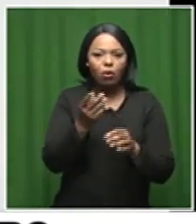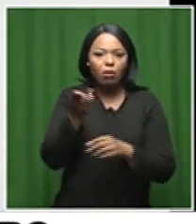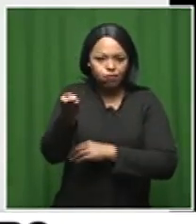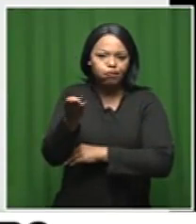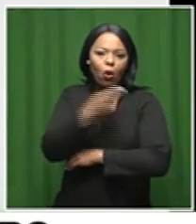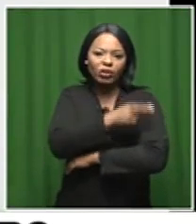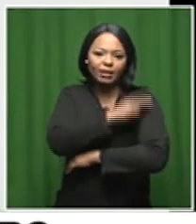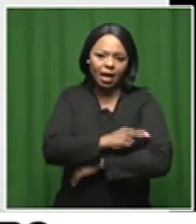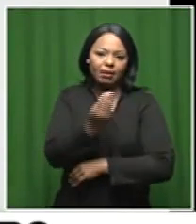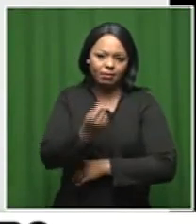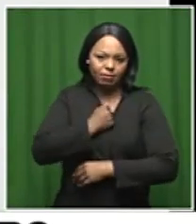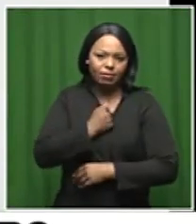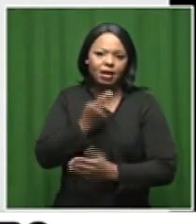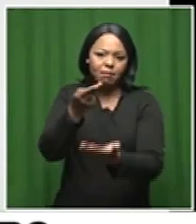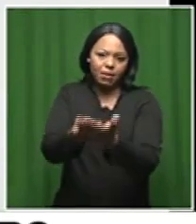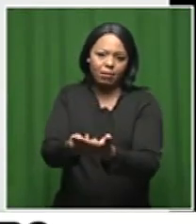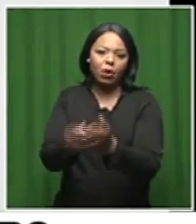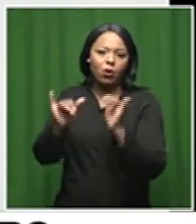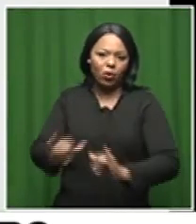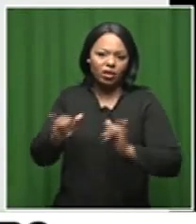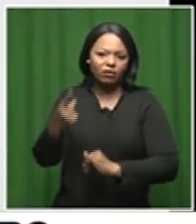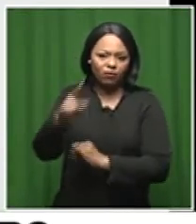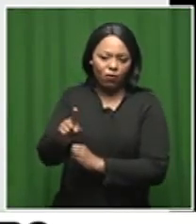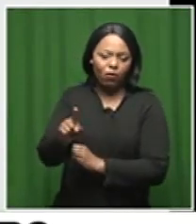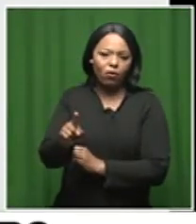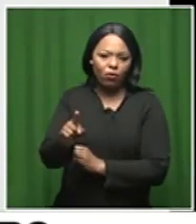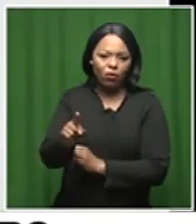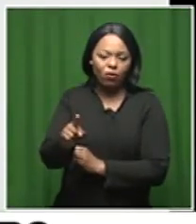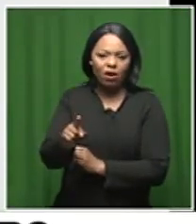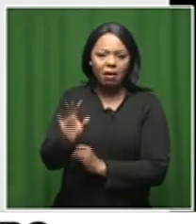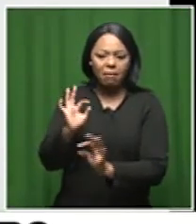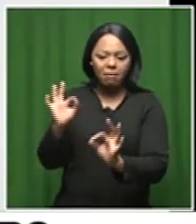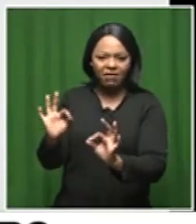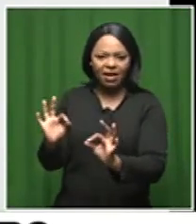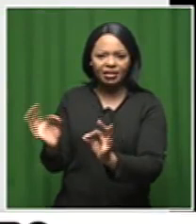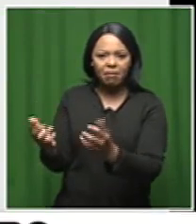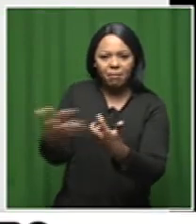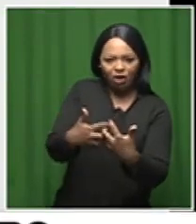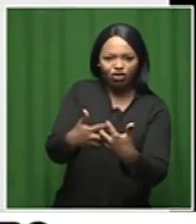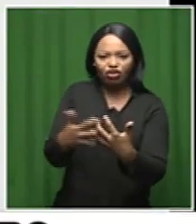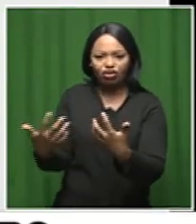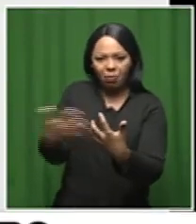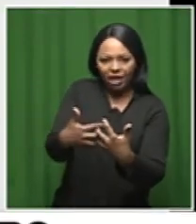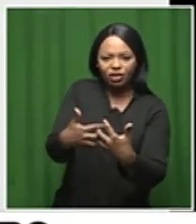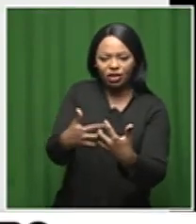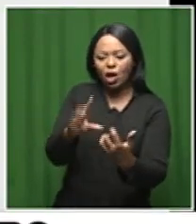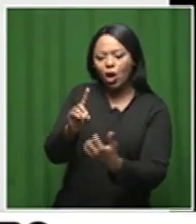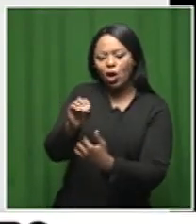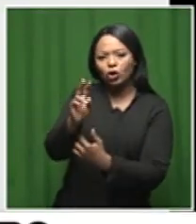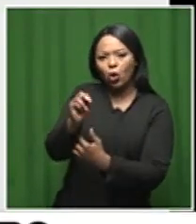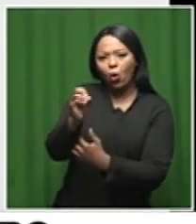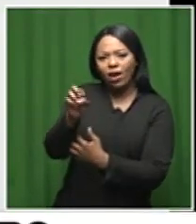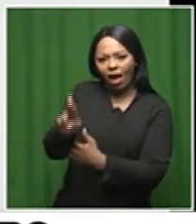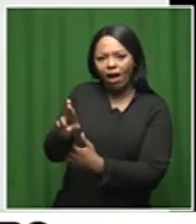hospital. She's waiting for her perfect match and hopefully a bone marrow transplant as soon as one is